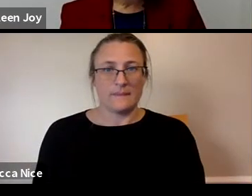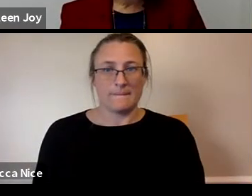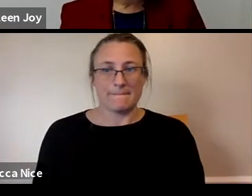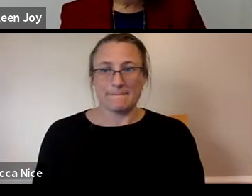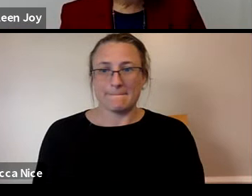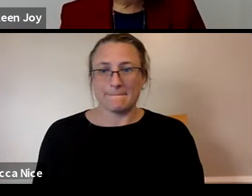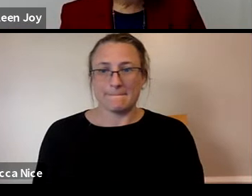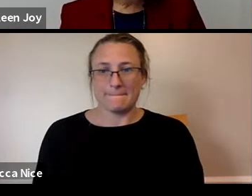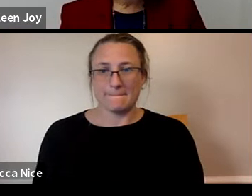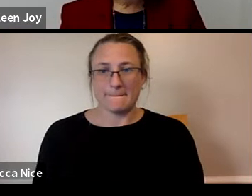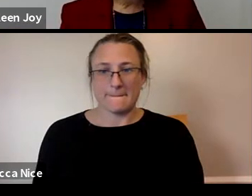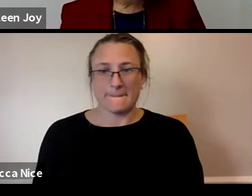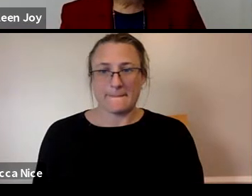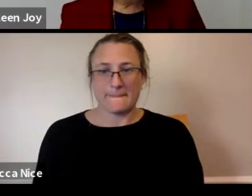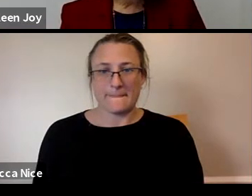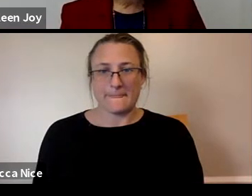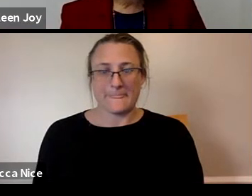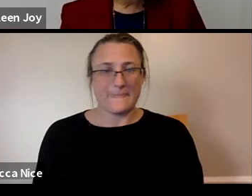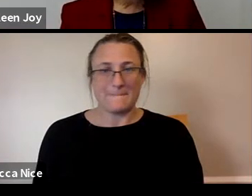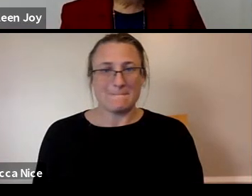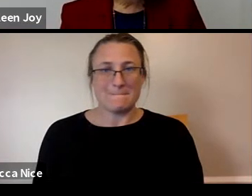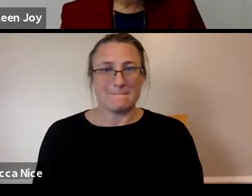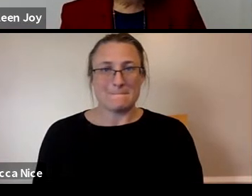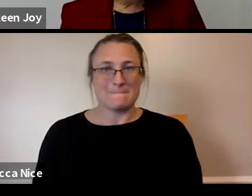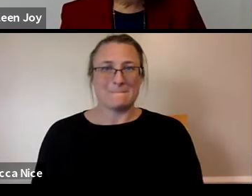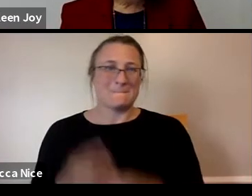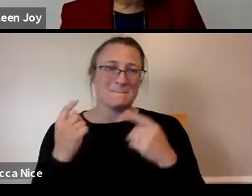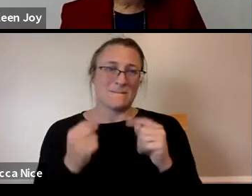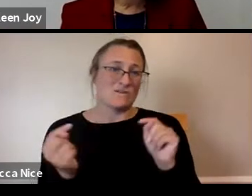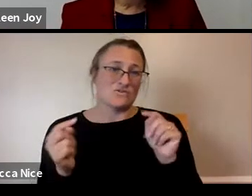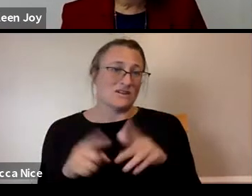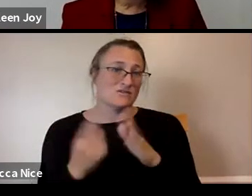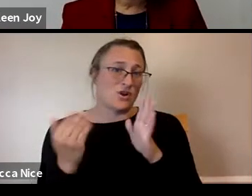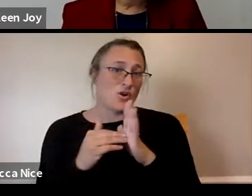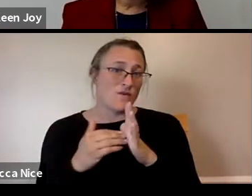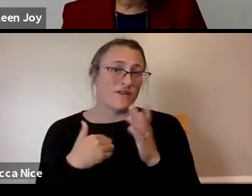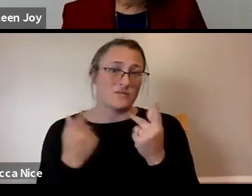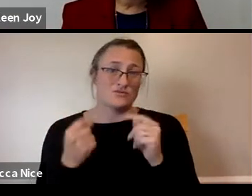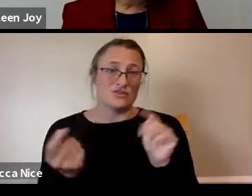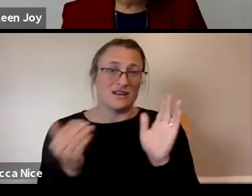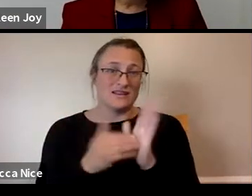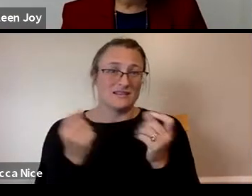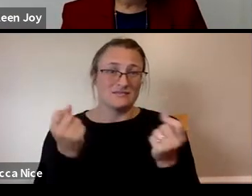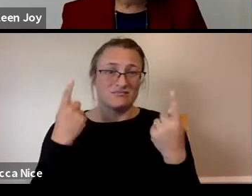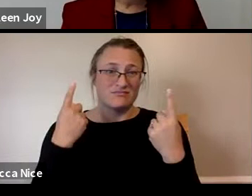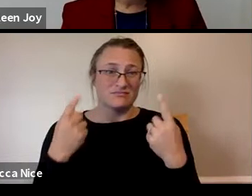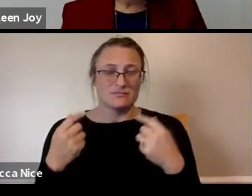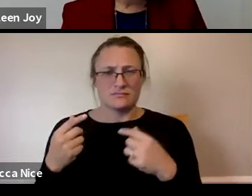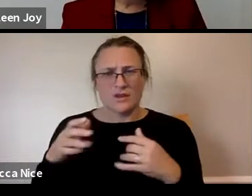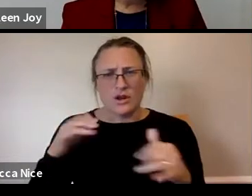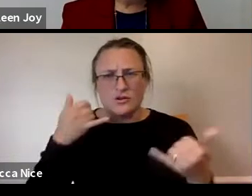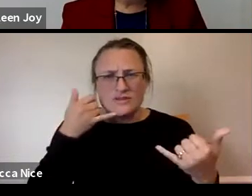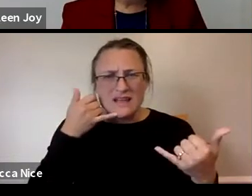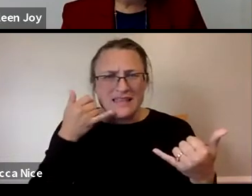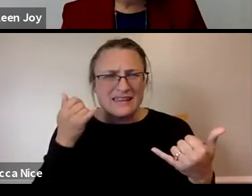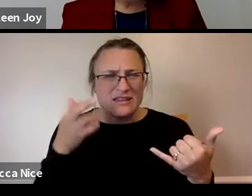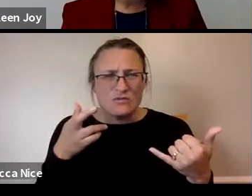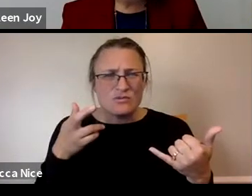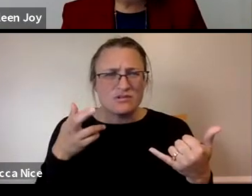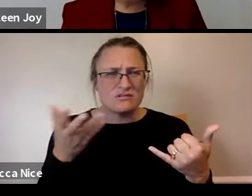Okay. I just start over and I'll try it again, sir. Are you dialing in, Brian? Okay.